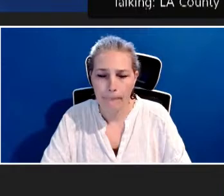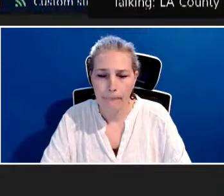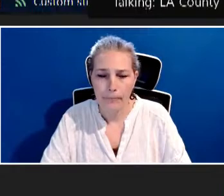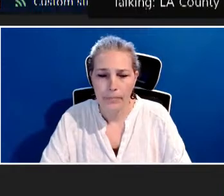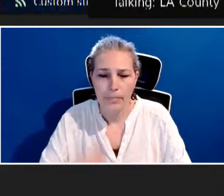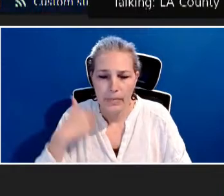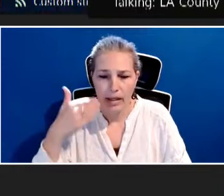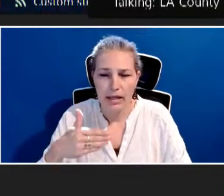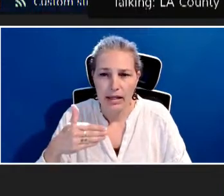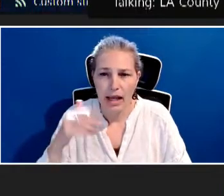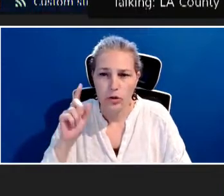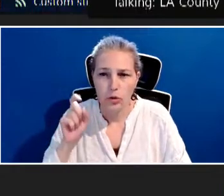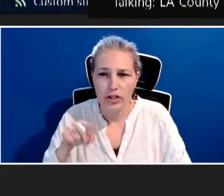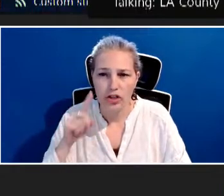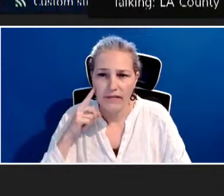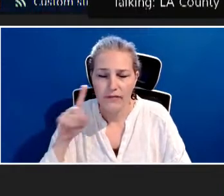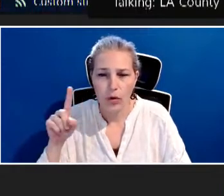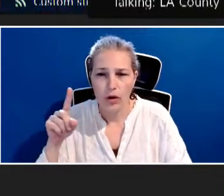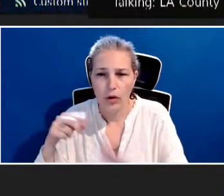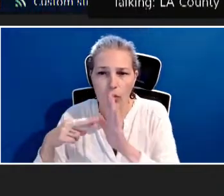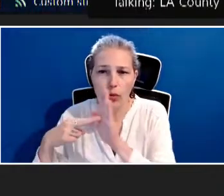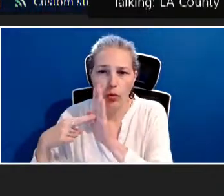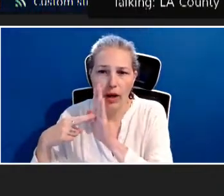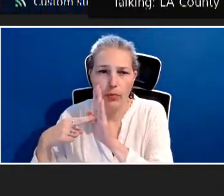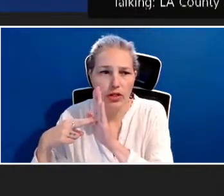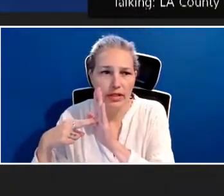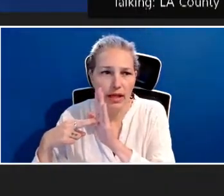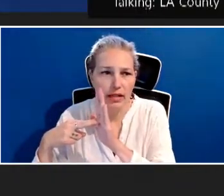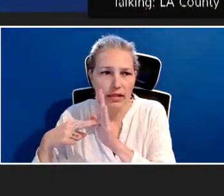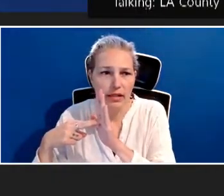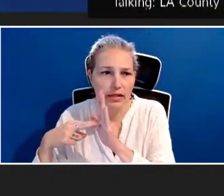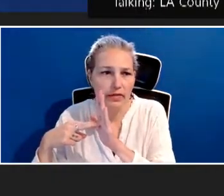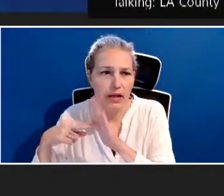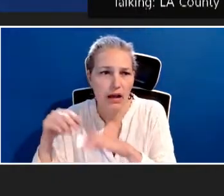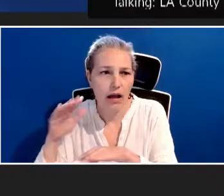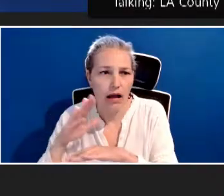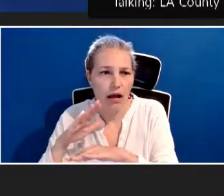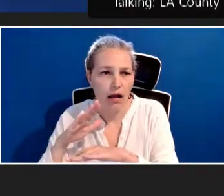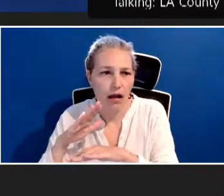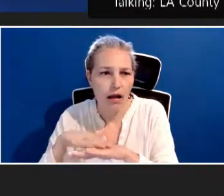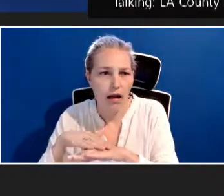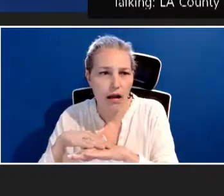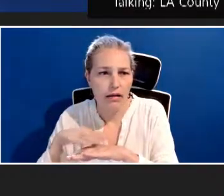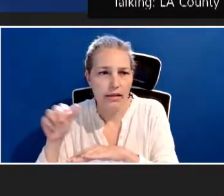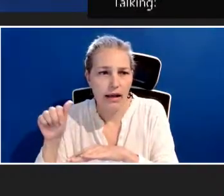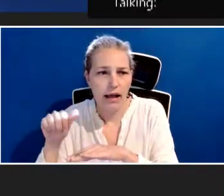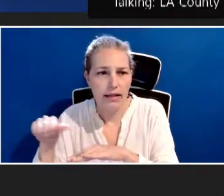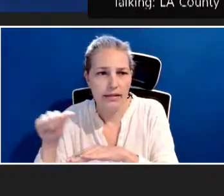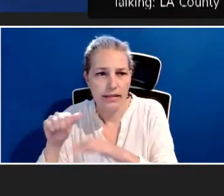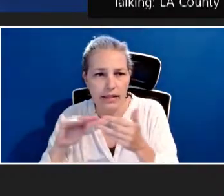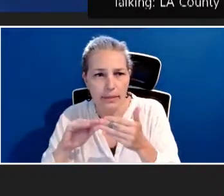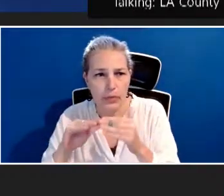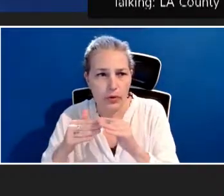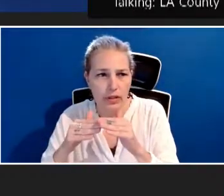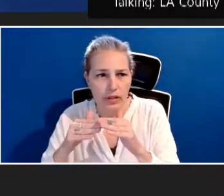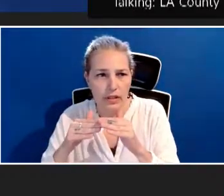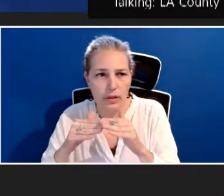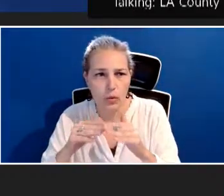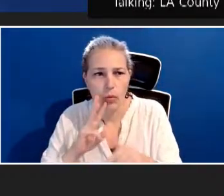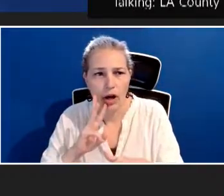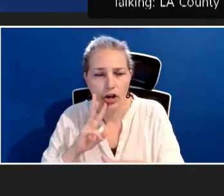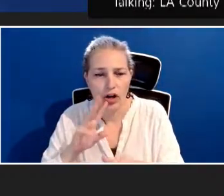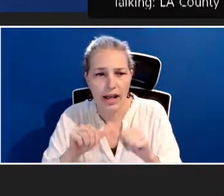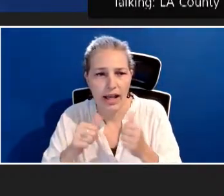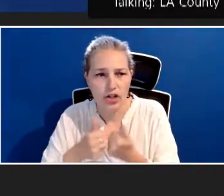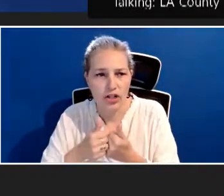Our next question is for our representatives on with any of the Altadena community water agencies. Are water rates going to